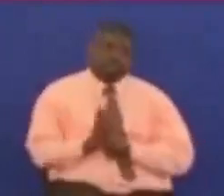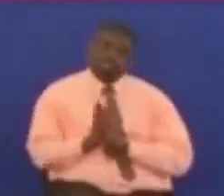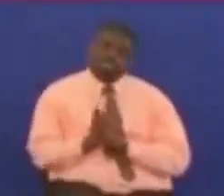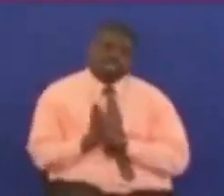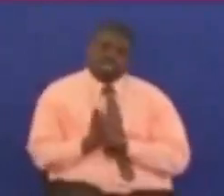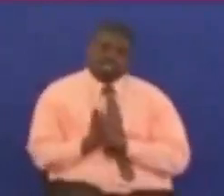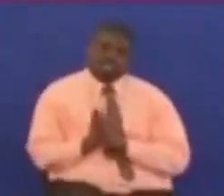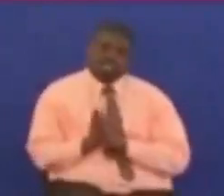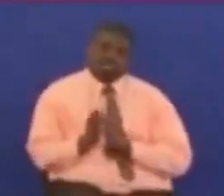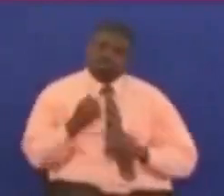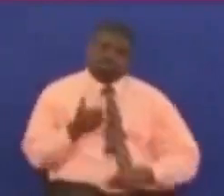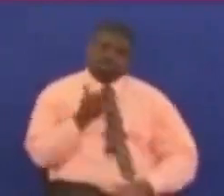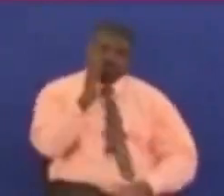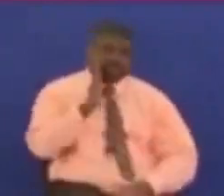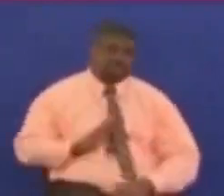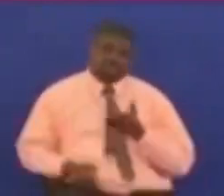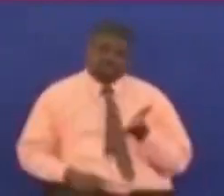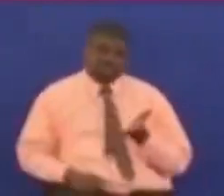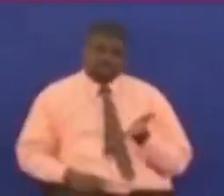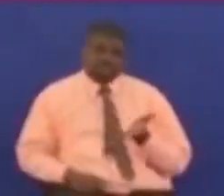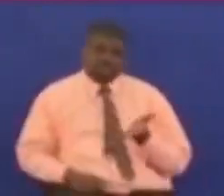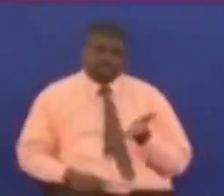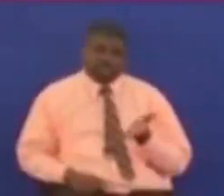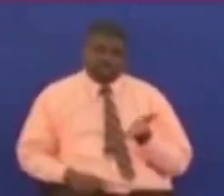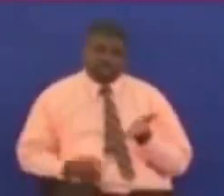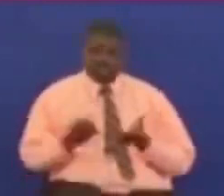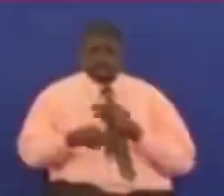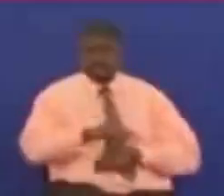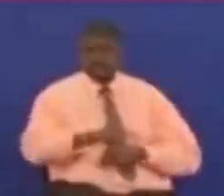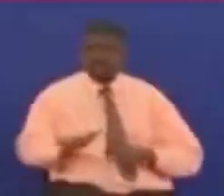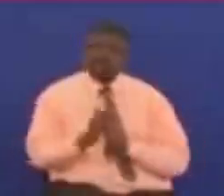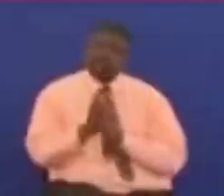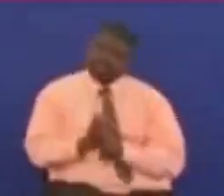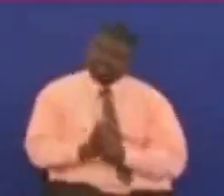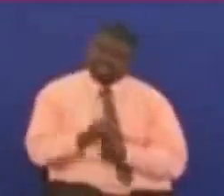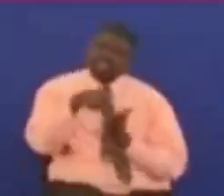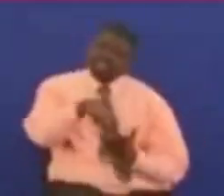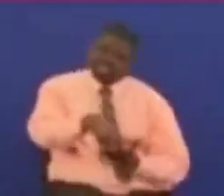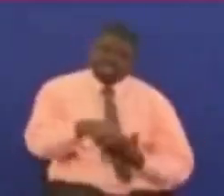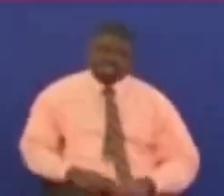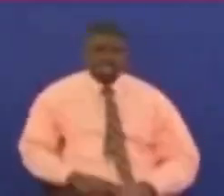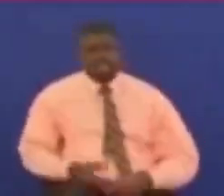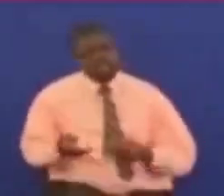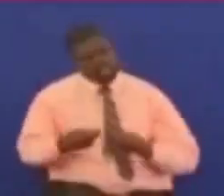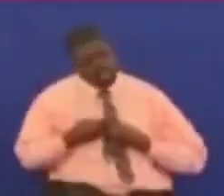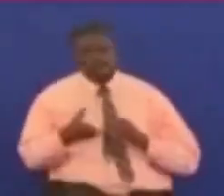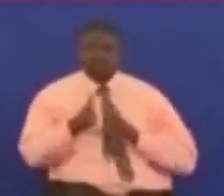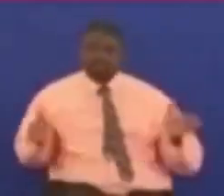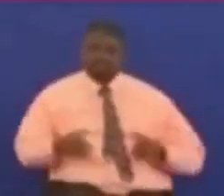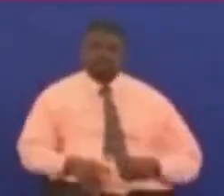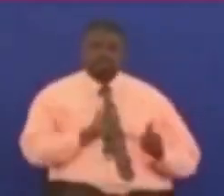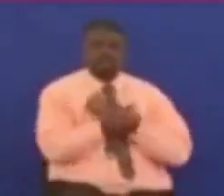Please, I was among and in this floor, please give me the chance to serve this